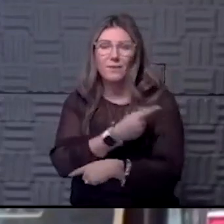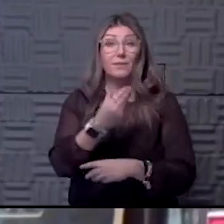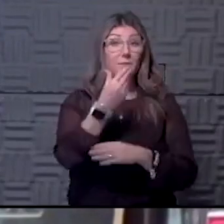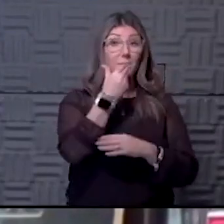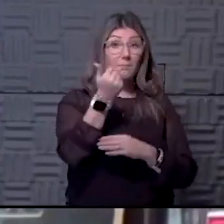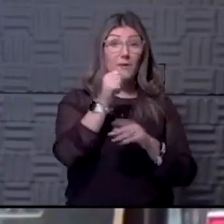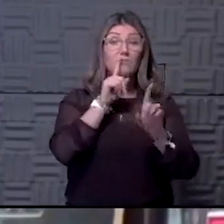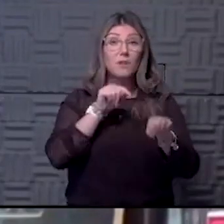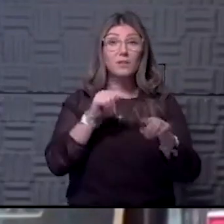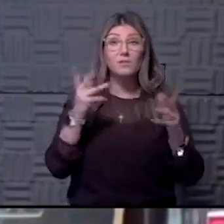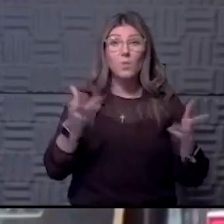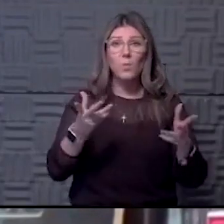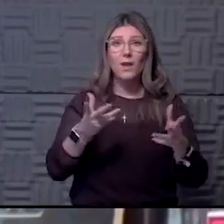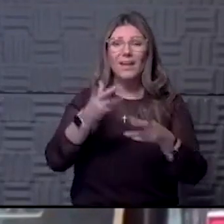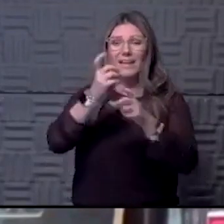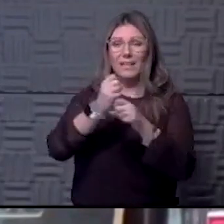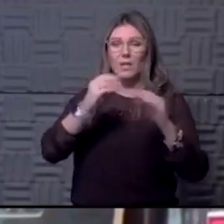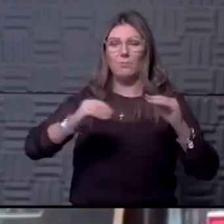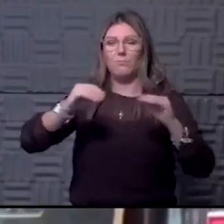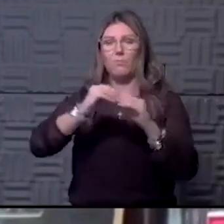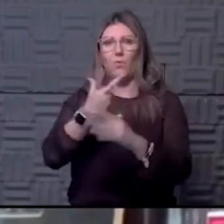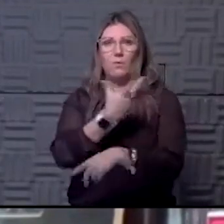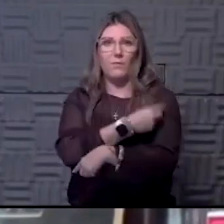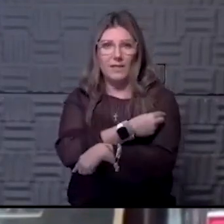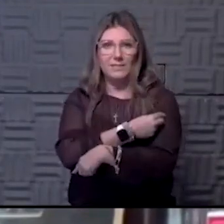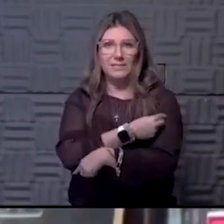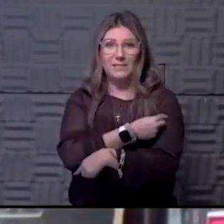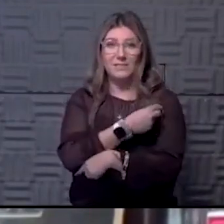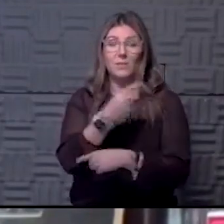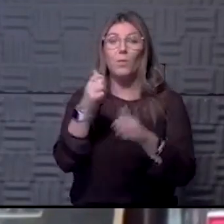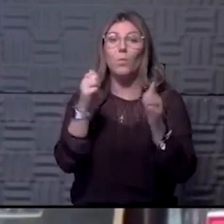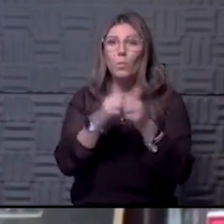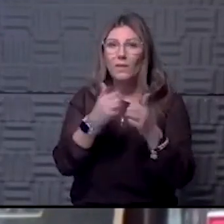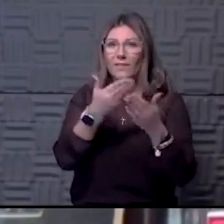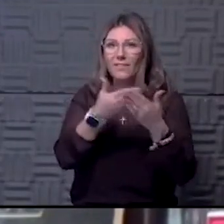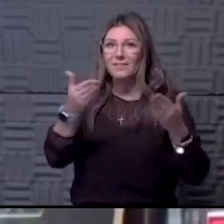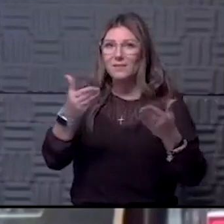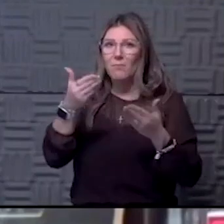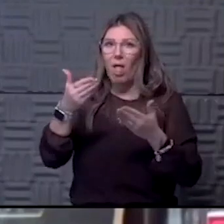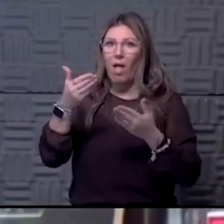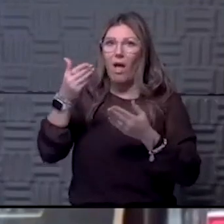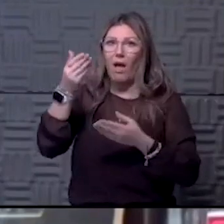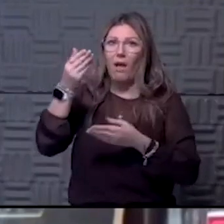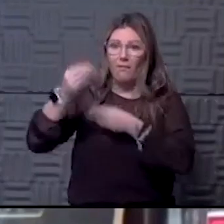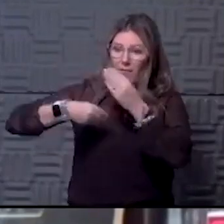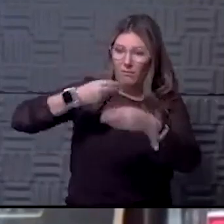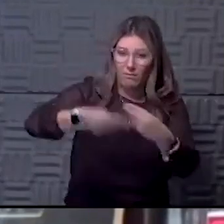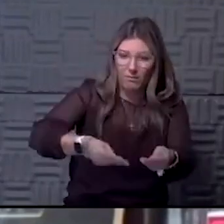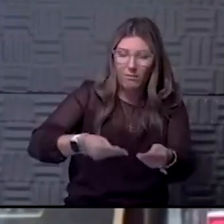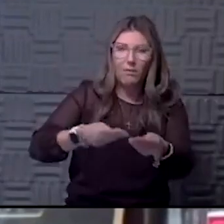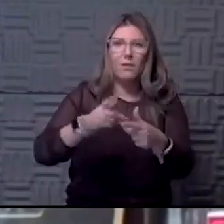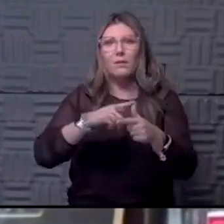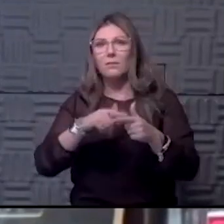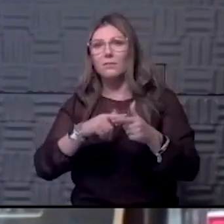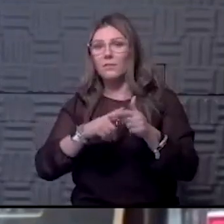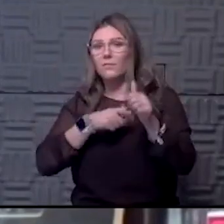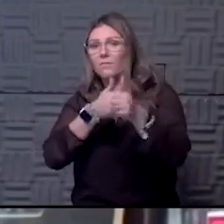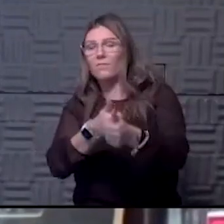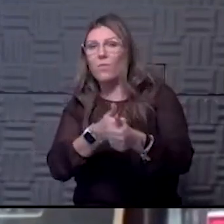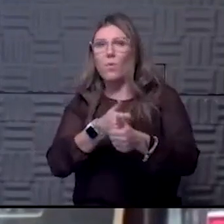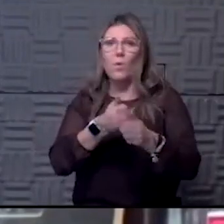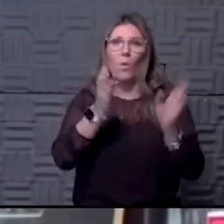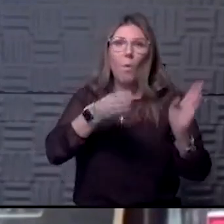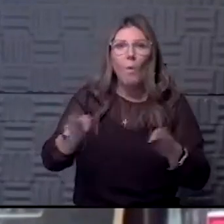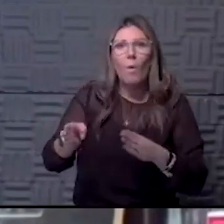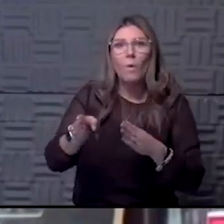answer is let's get more vaccines into the supply chain so that we can follow kind of a more orderly, prioritized